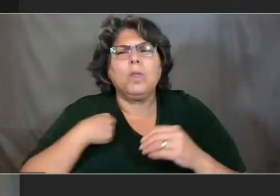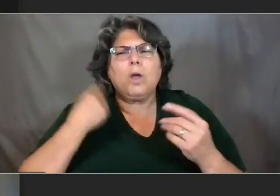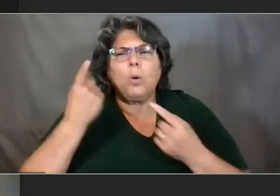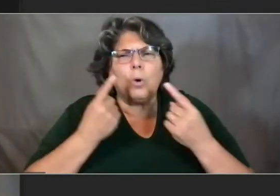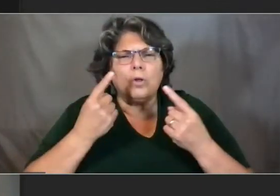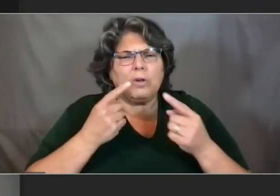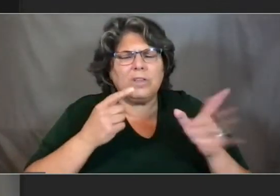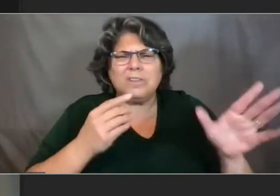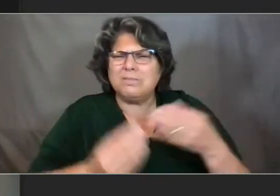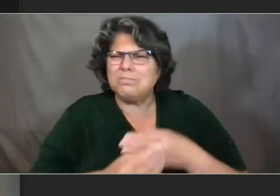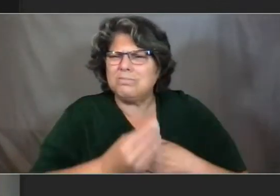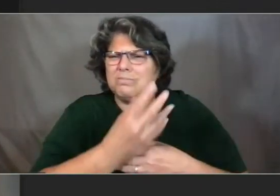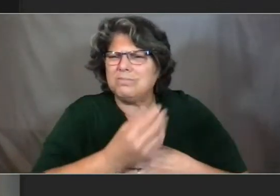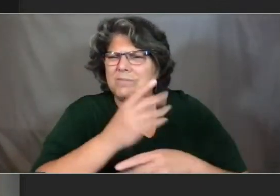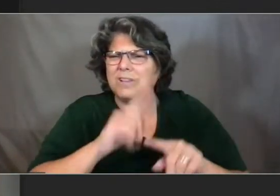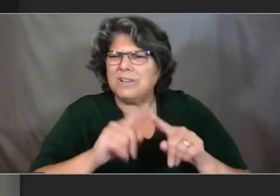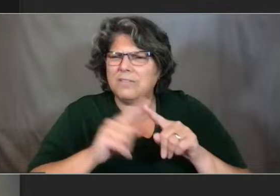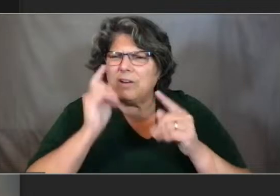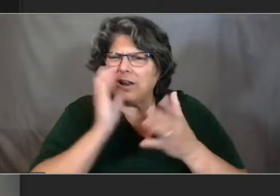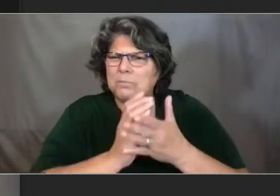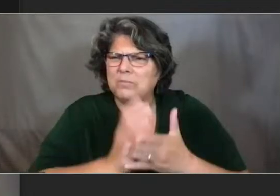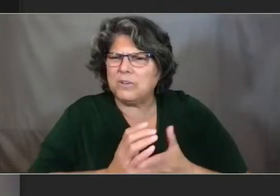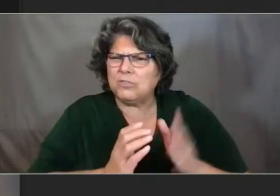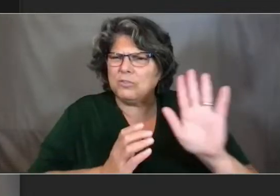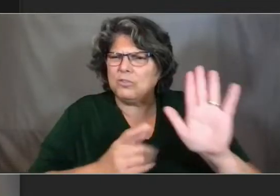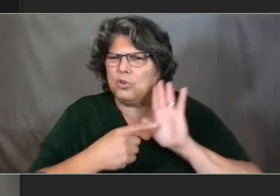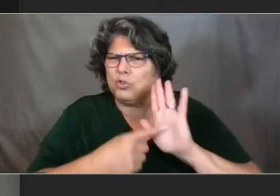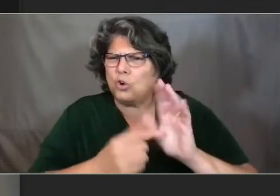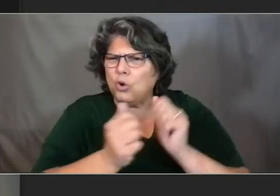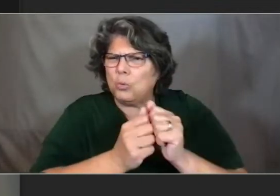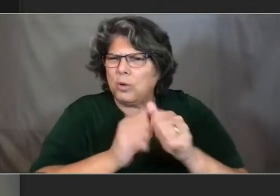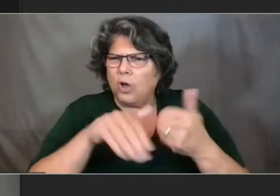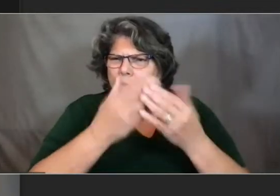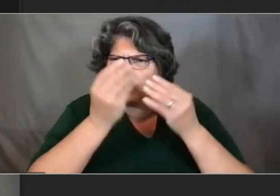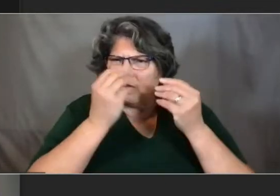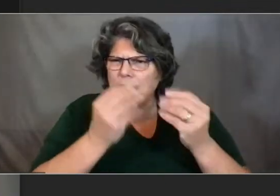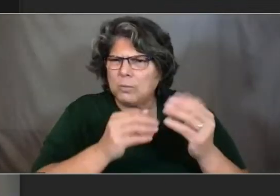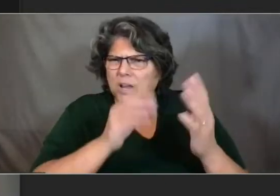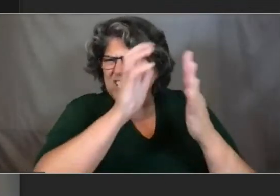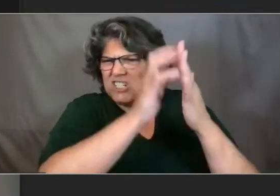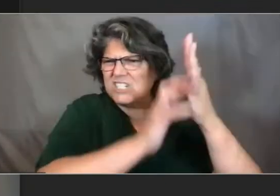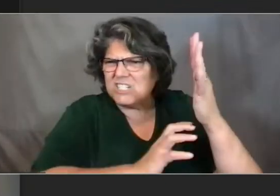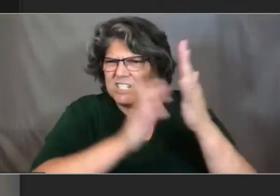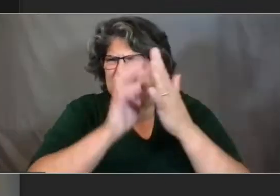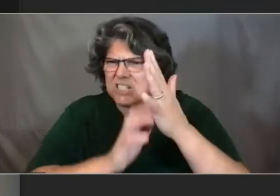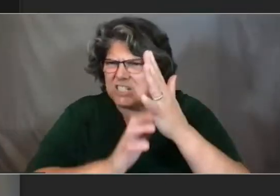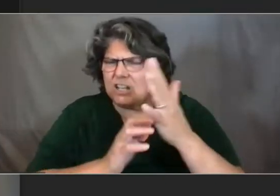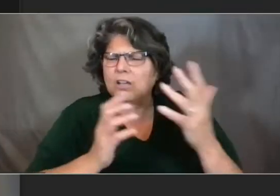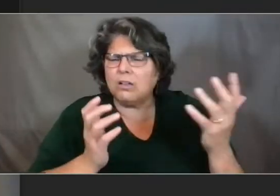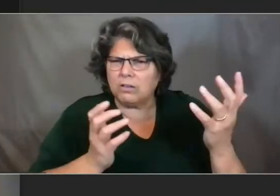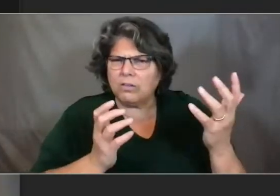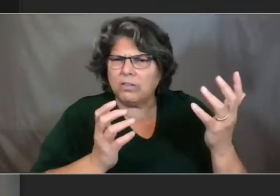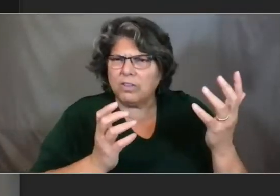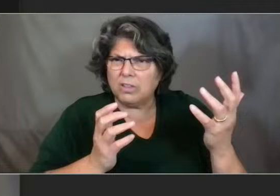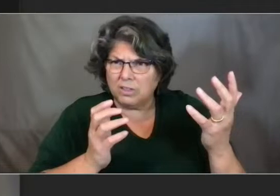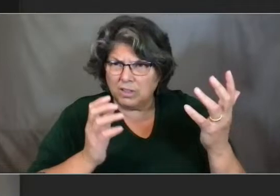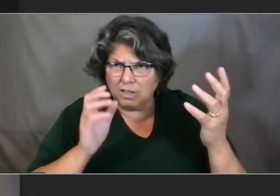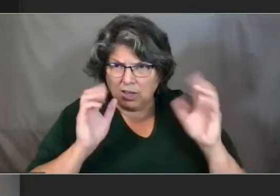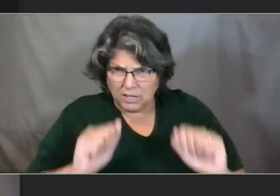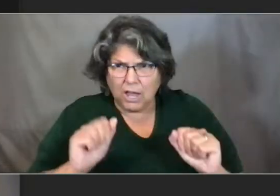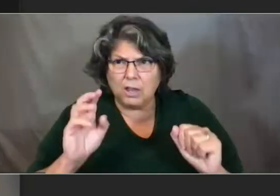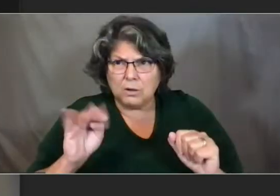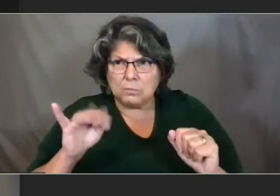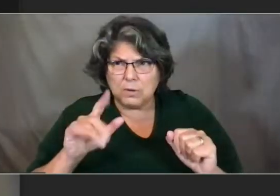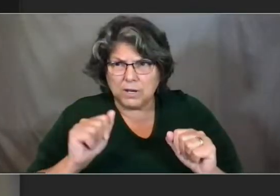slideshows that Kirk Ford provided and Ann Mulgard went over, is there a way that media could get